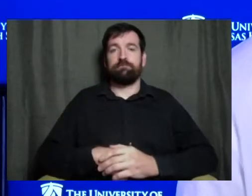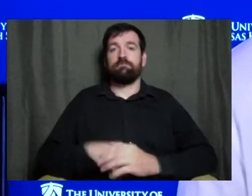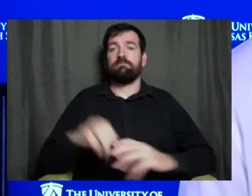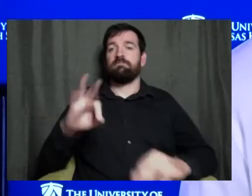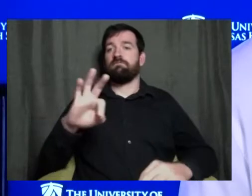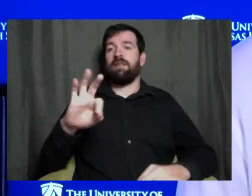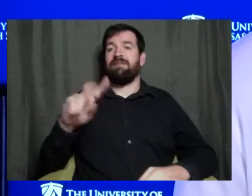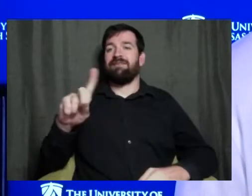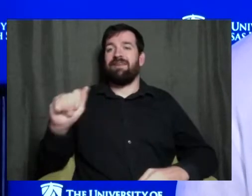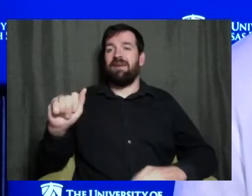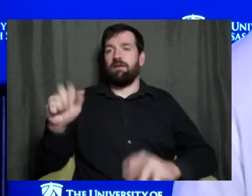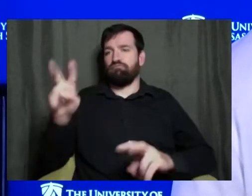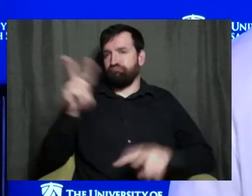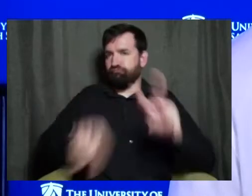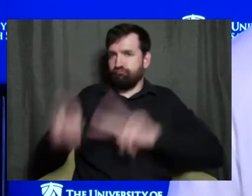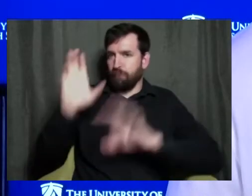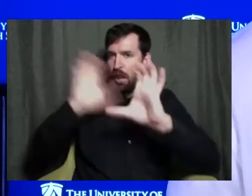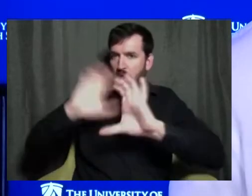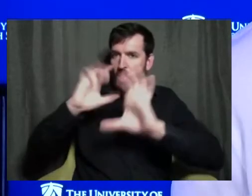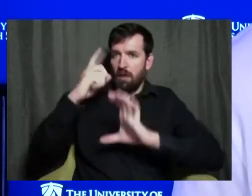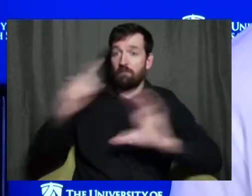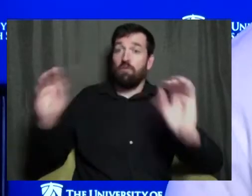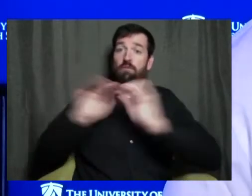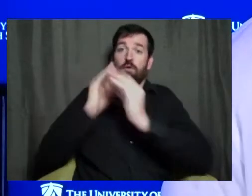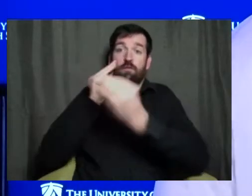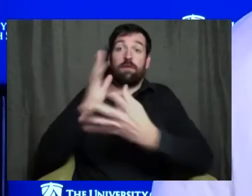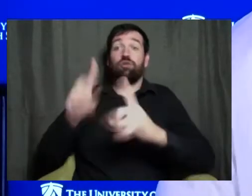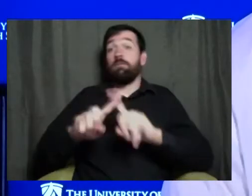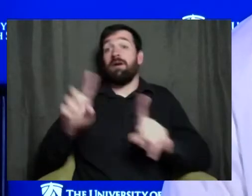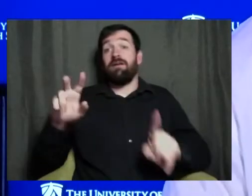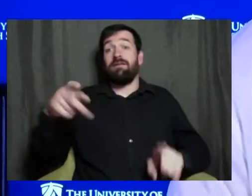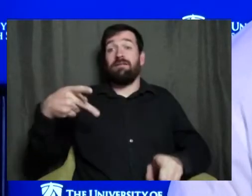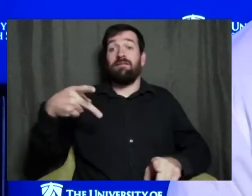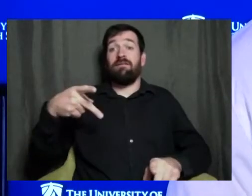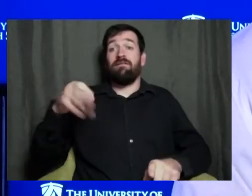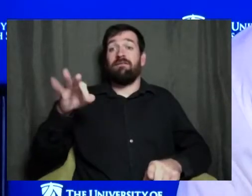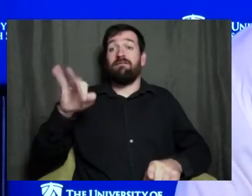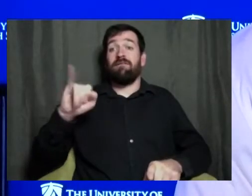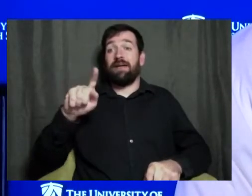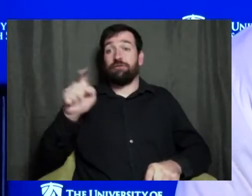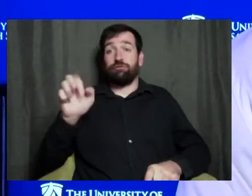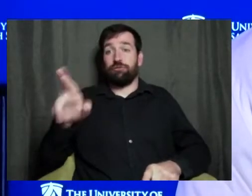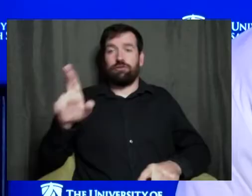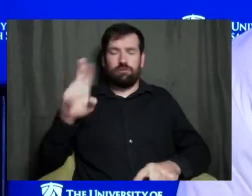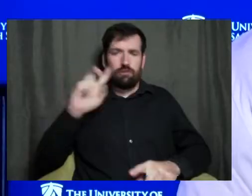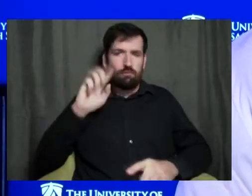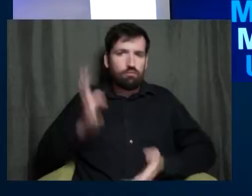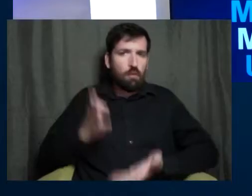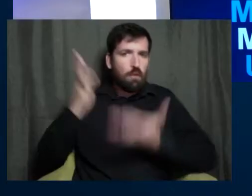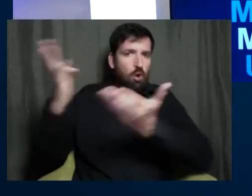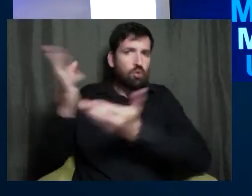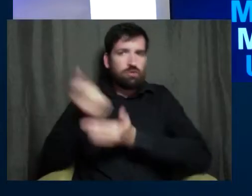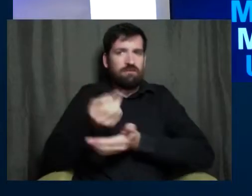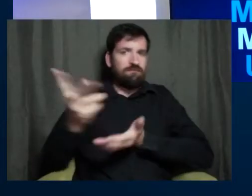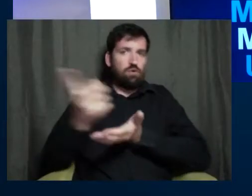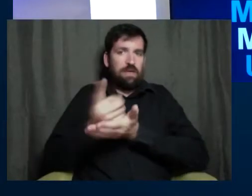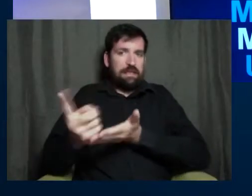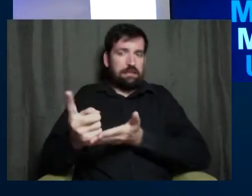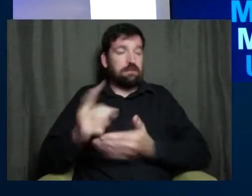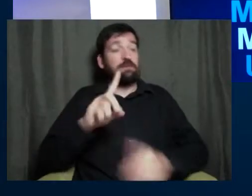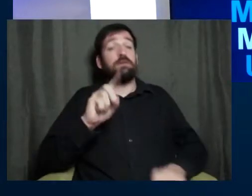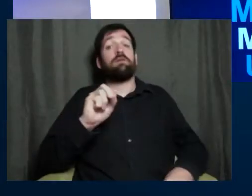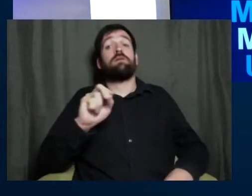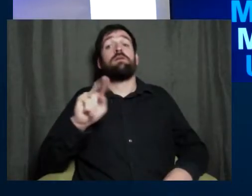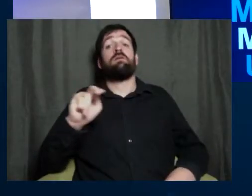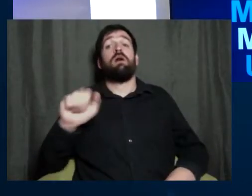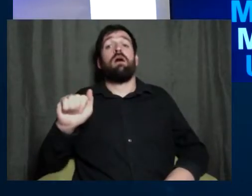more information. But I think for Pfizer, it is still, I think, proposed to be within the next couple weeks here. All right. Donna wants to know,